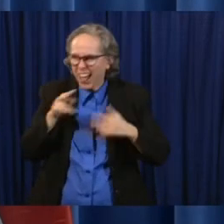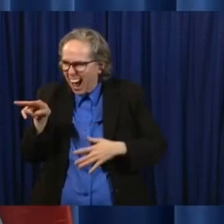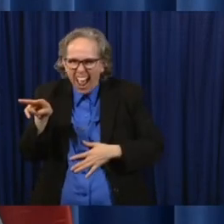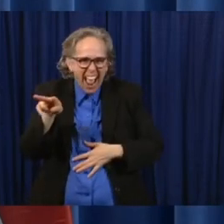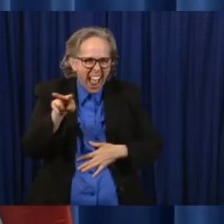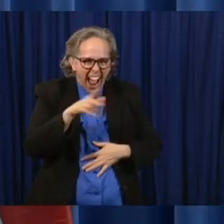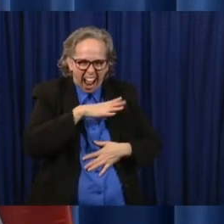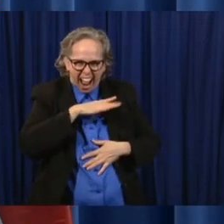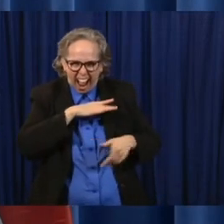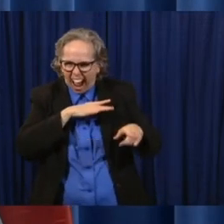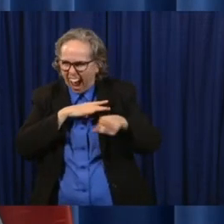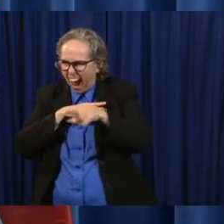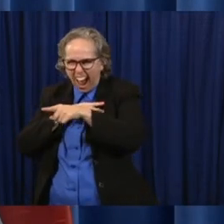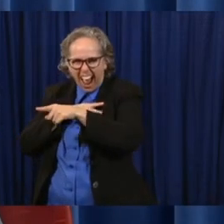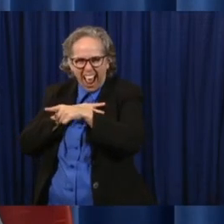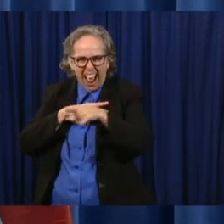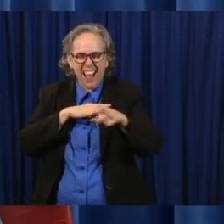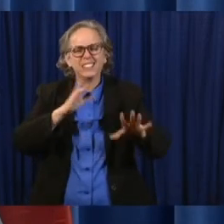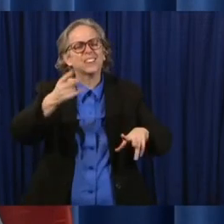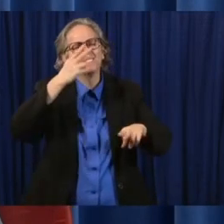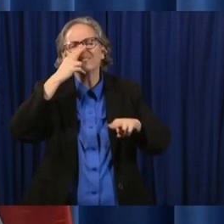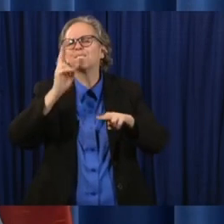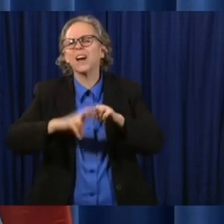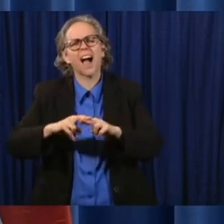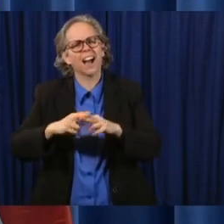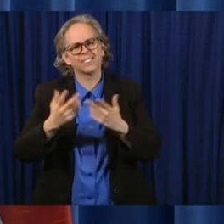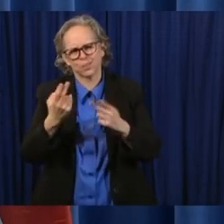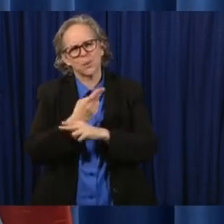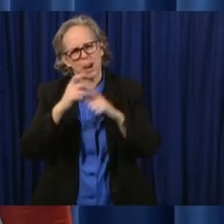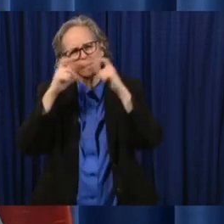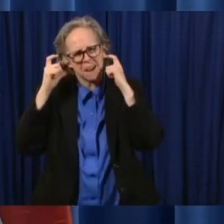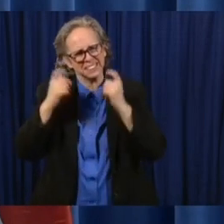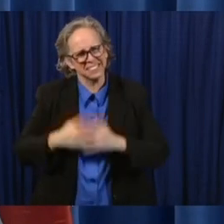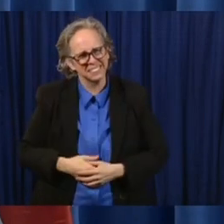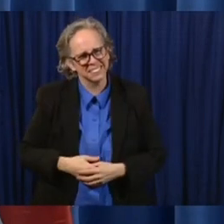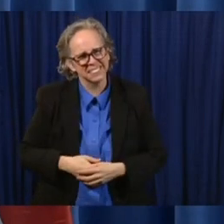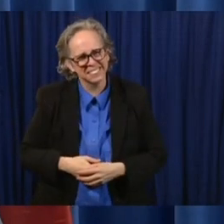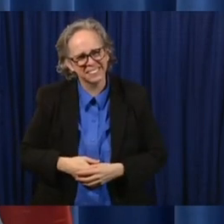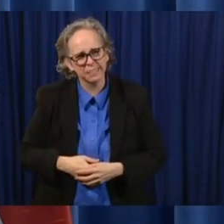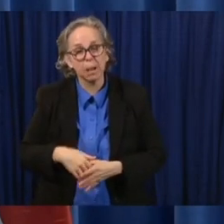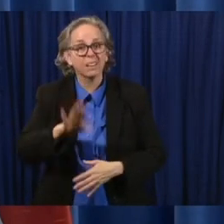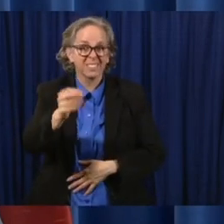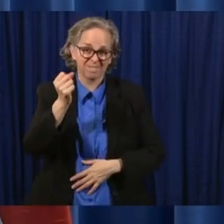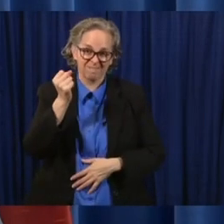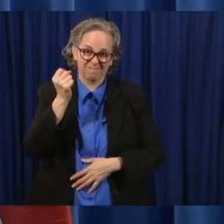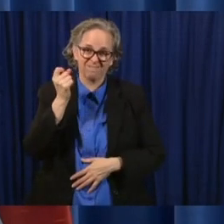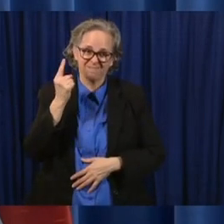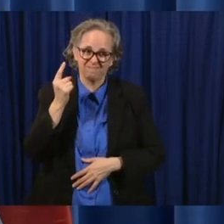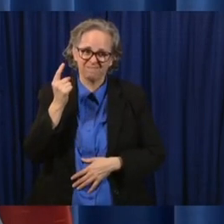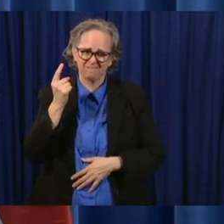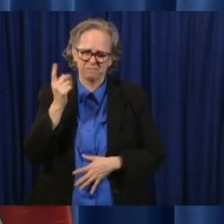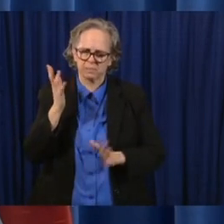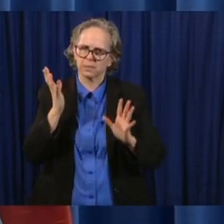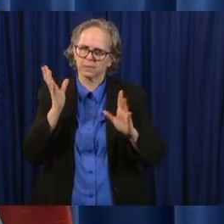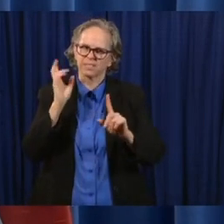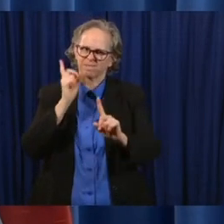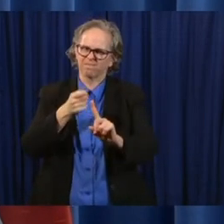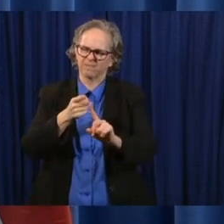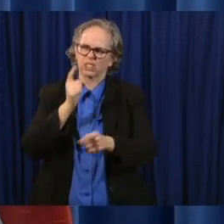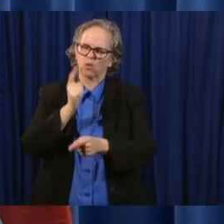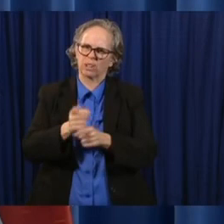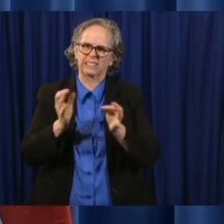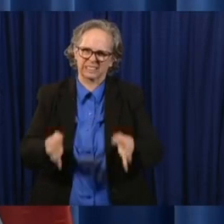can have at least a little fun with this. But it's been, I think there's no doubt it's the right thing to do. Thank you,